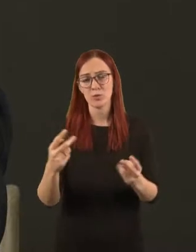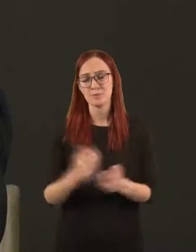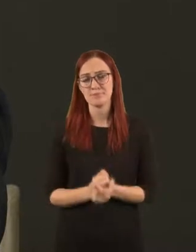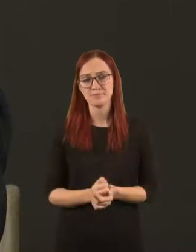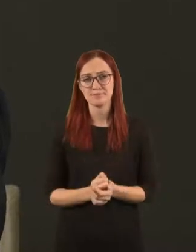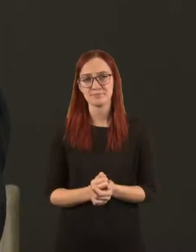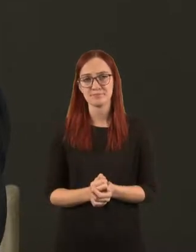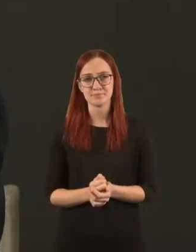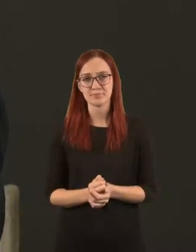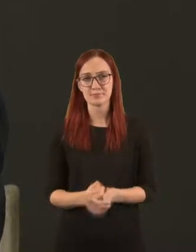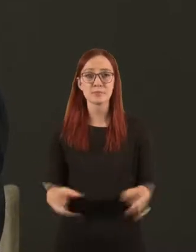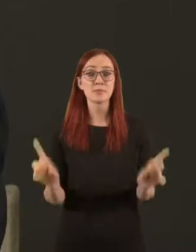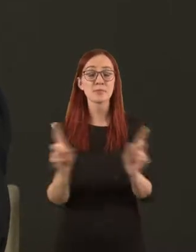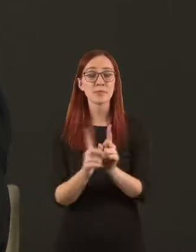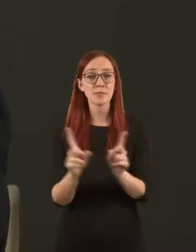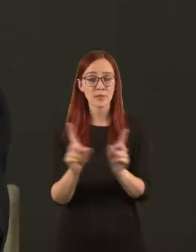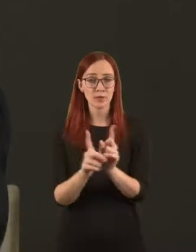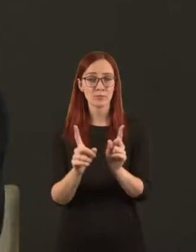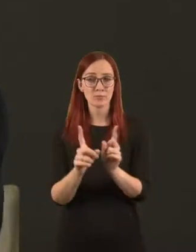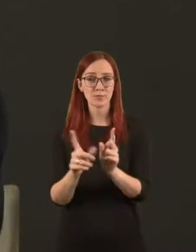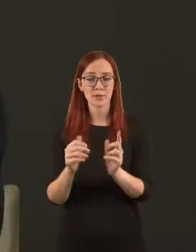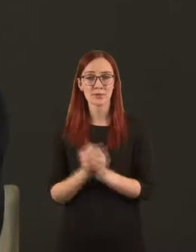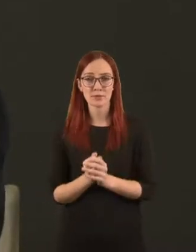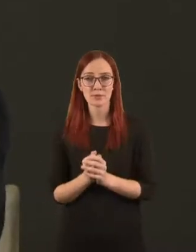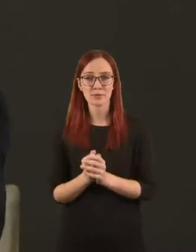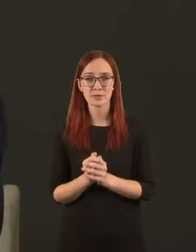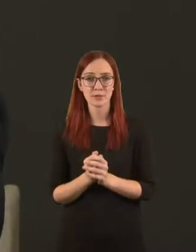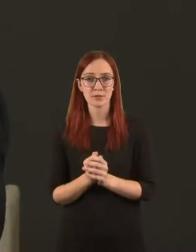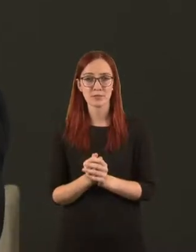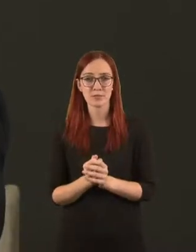obligations that we undertook. And finally,